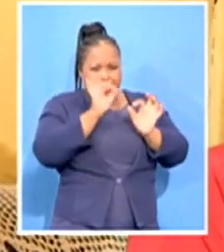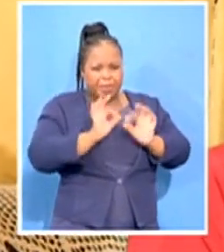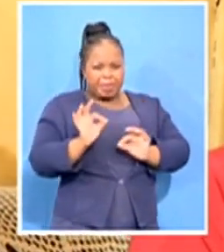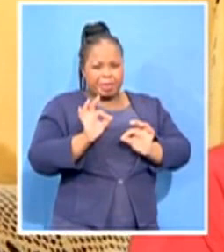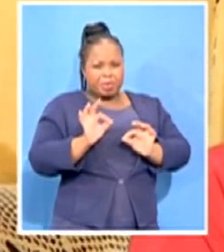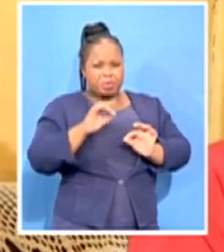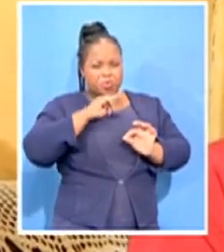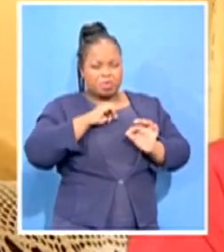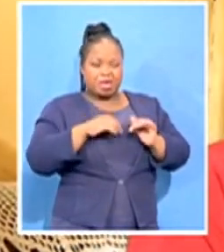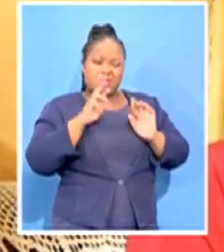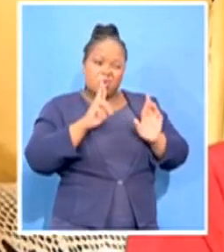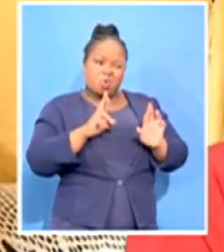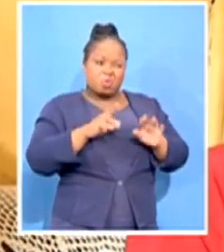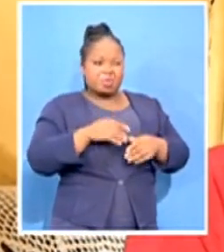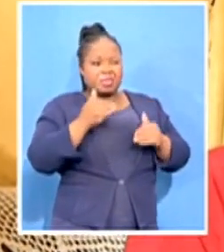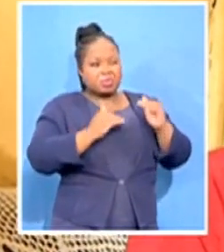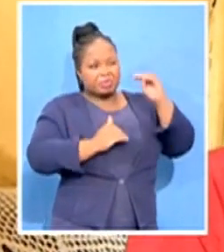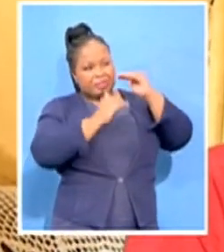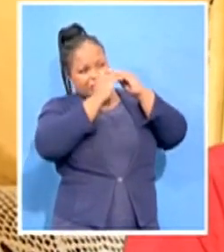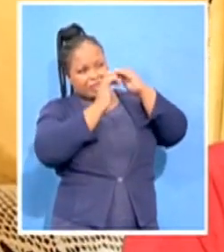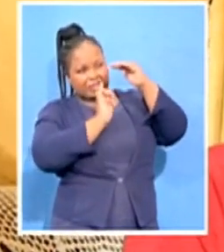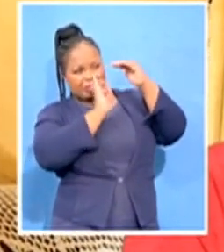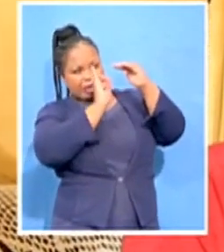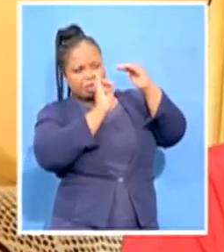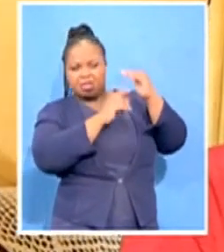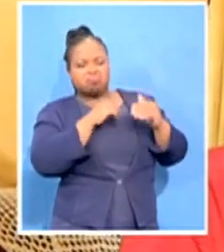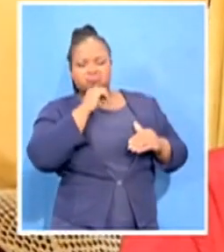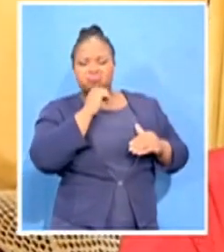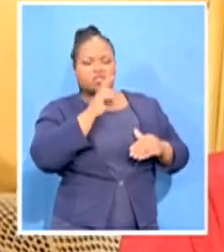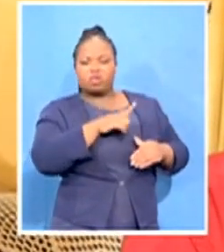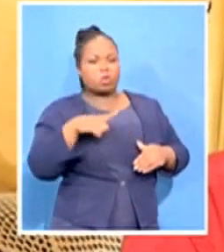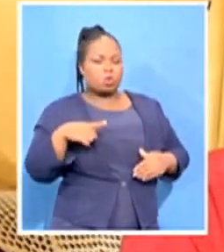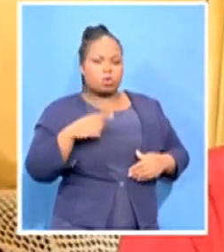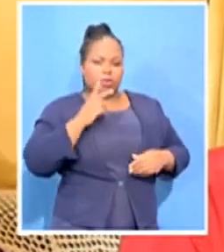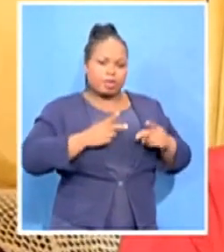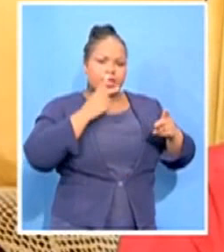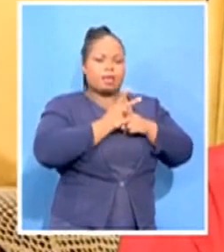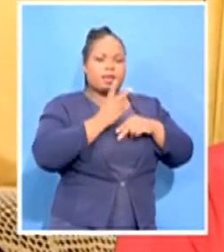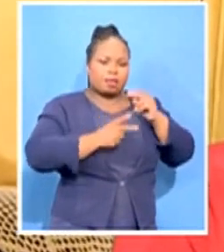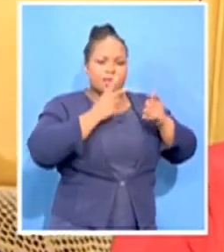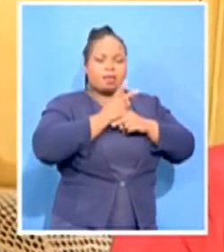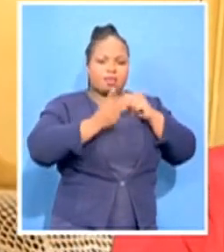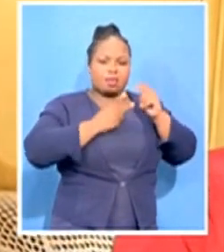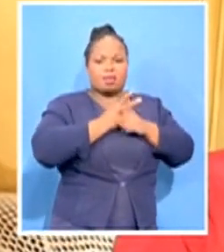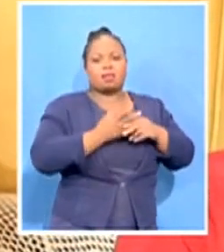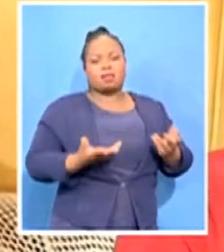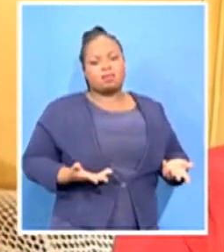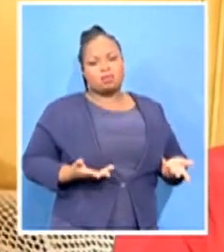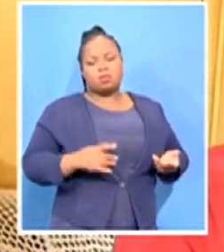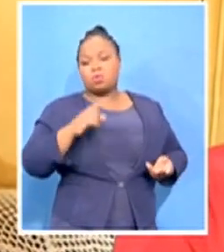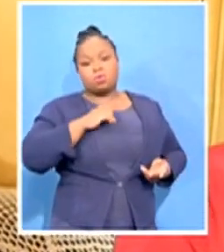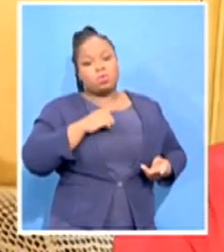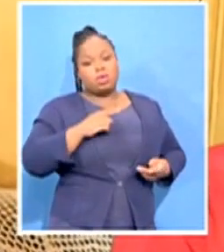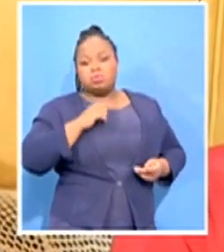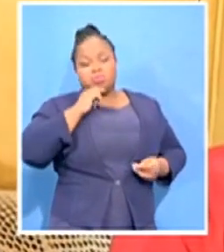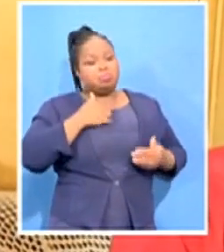He says that doesn't even last, he has to do it just about every single year because it's just not helping. He says he's